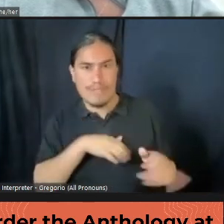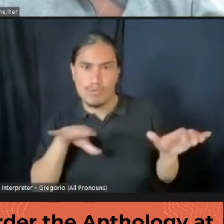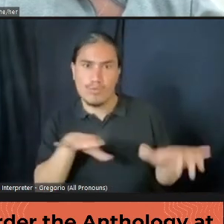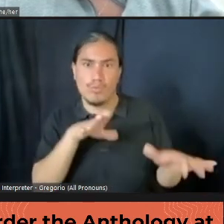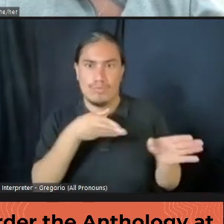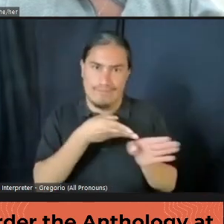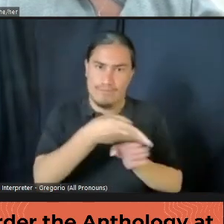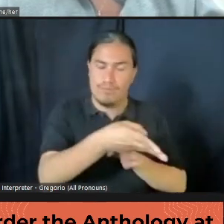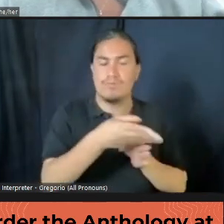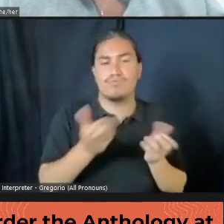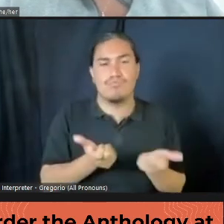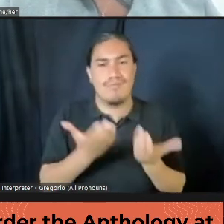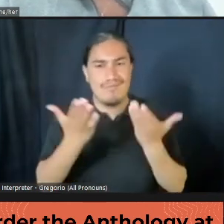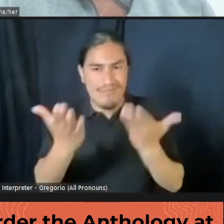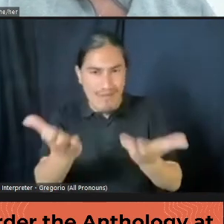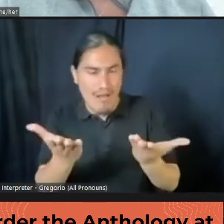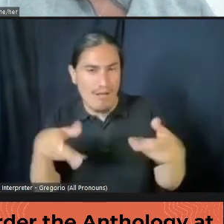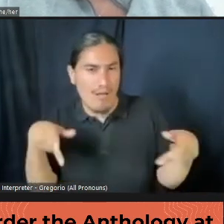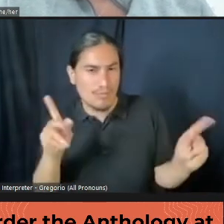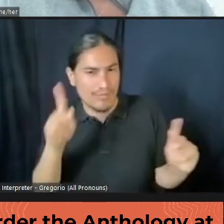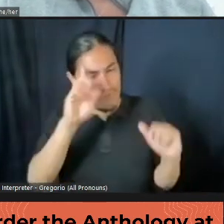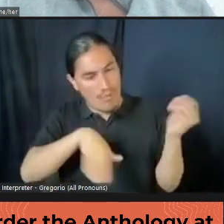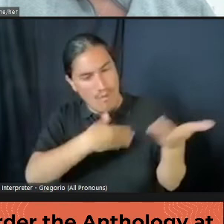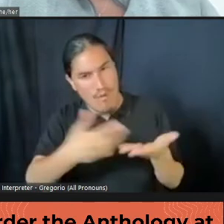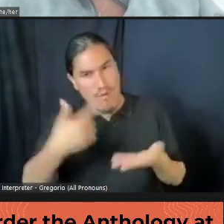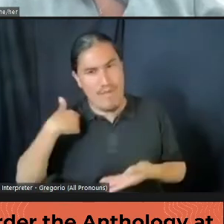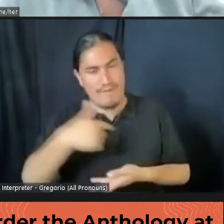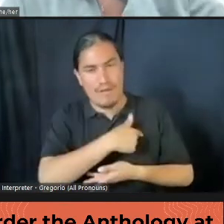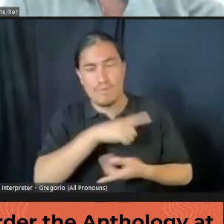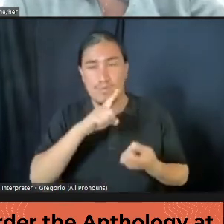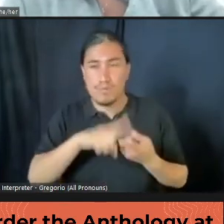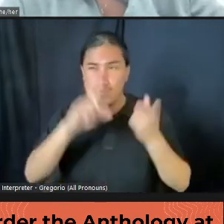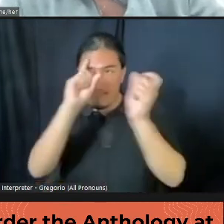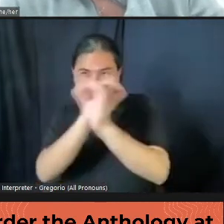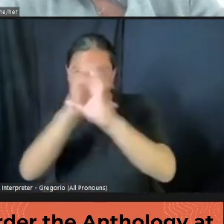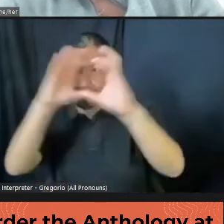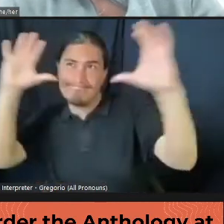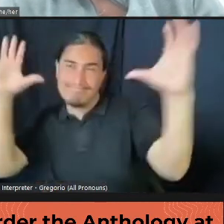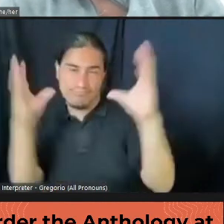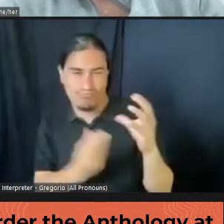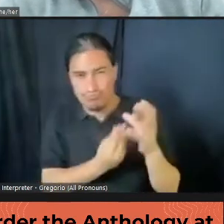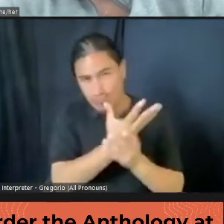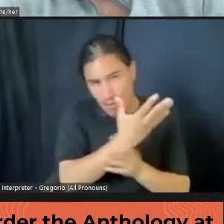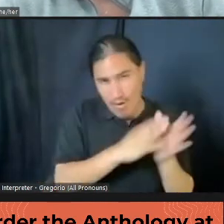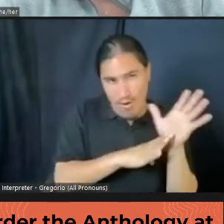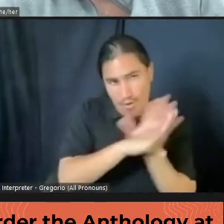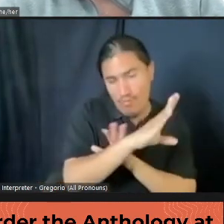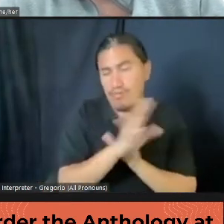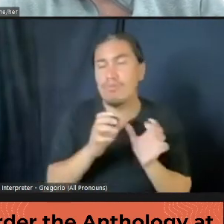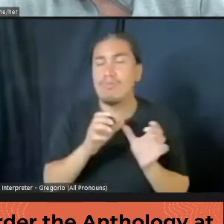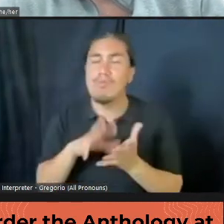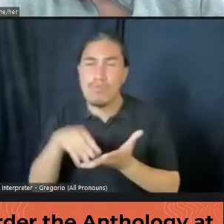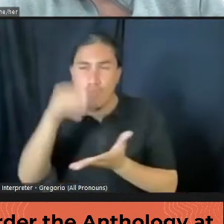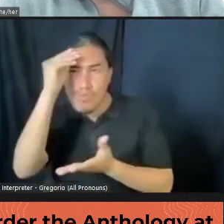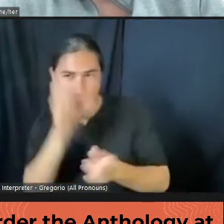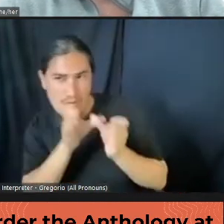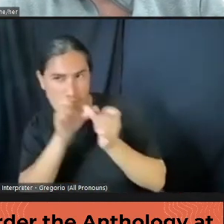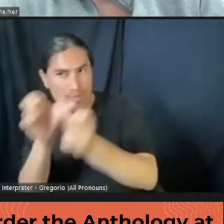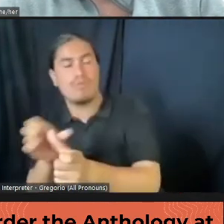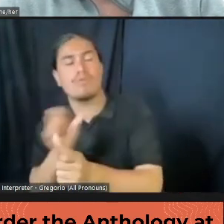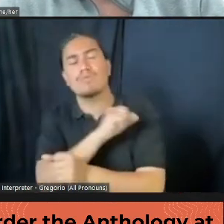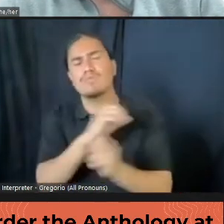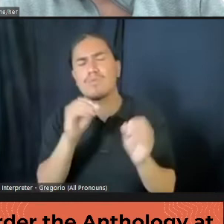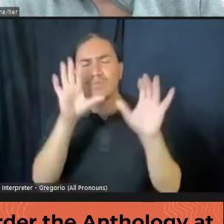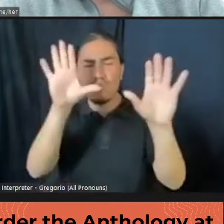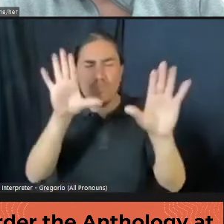is to provide a platform for us all to ideate and grow and continue to learn, right? And so it's wonderful